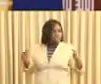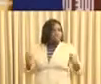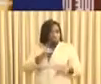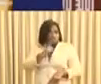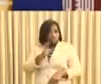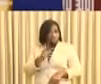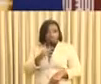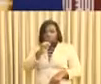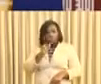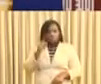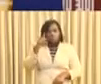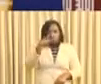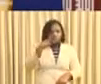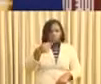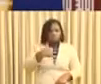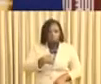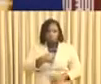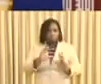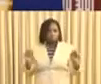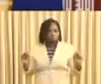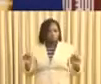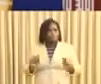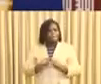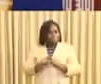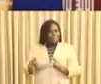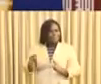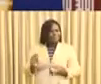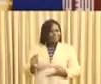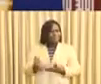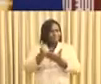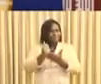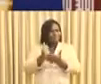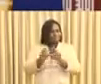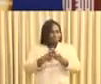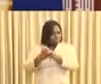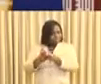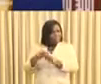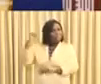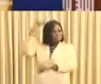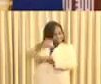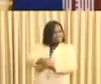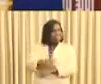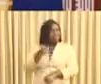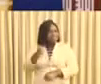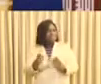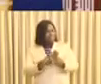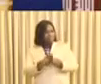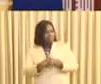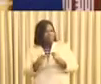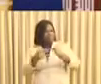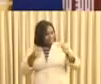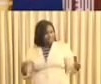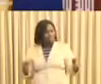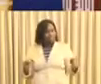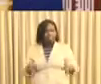must be resolute in our unity to defeat this invisible enemy. No country on earth